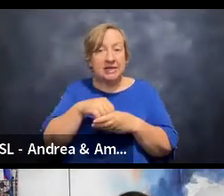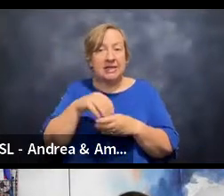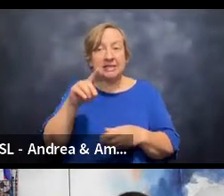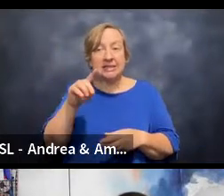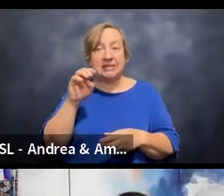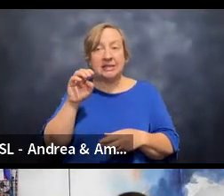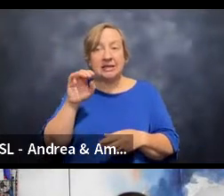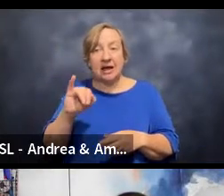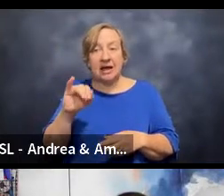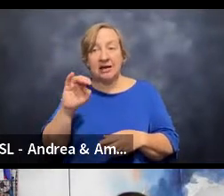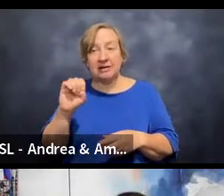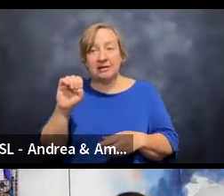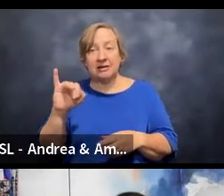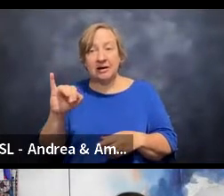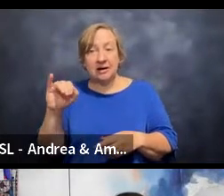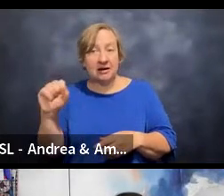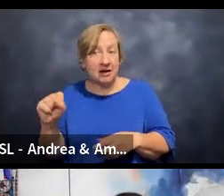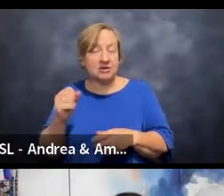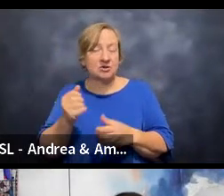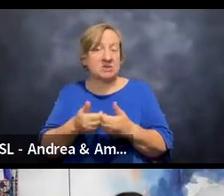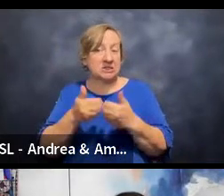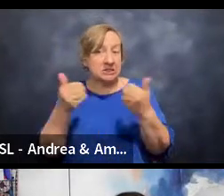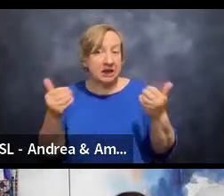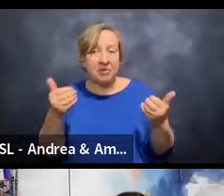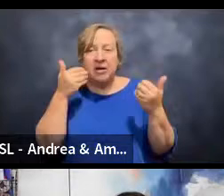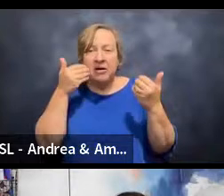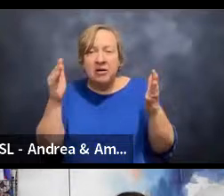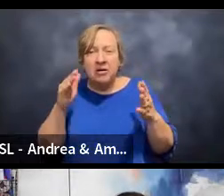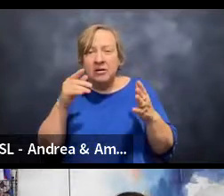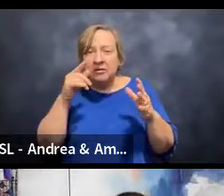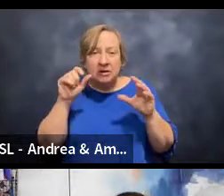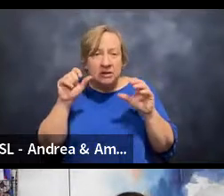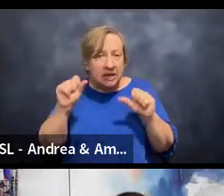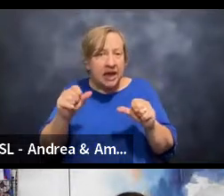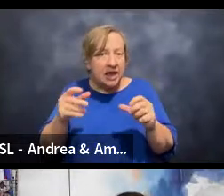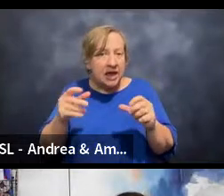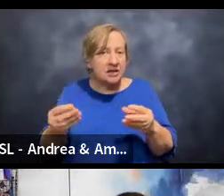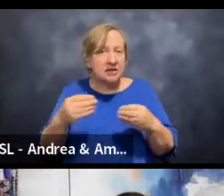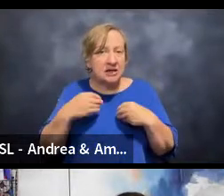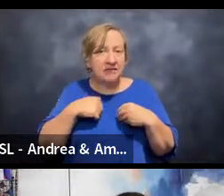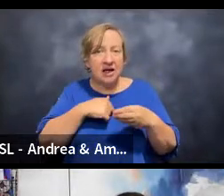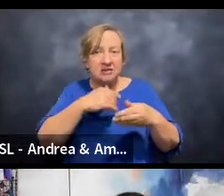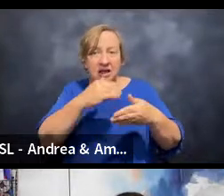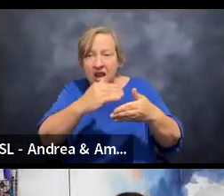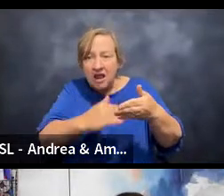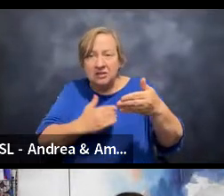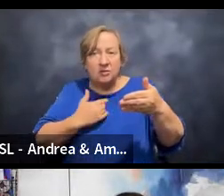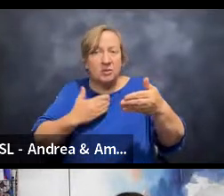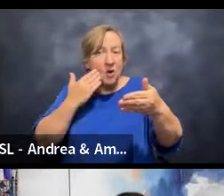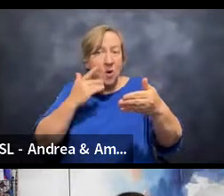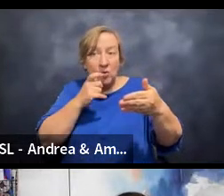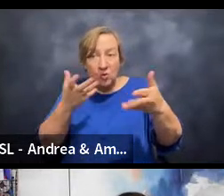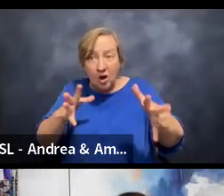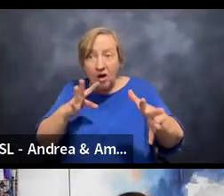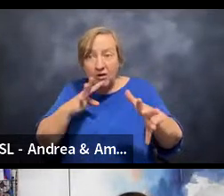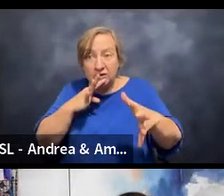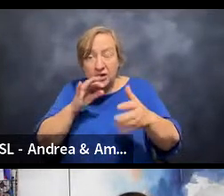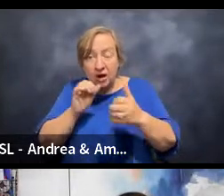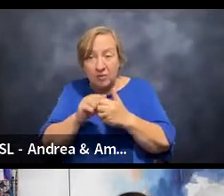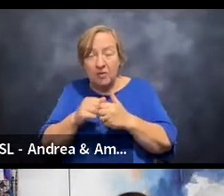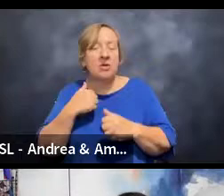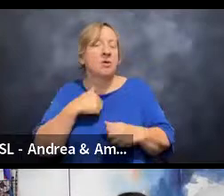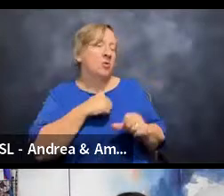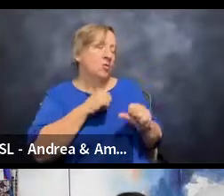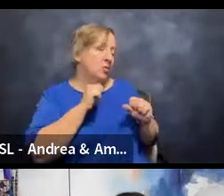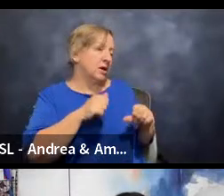it is, or maybe that's something totally separate, but can we get a hold of that to help like get the word out to where the gaps are? We definitely